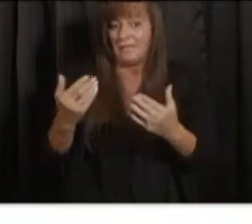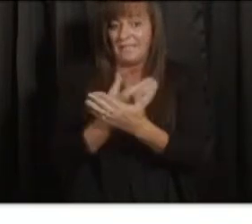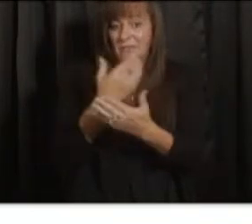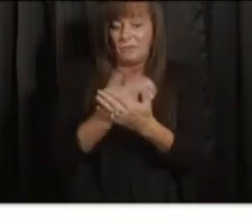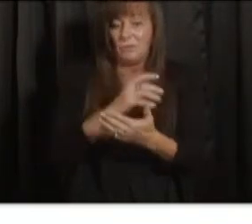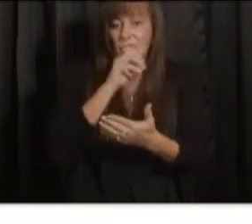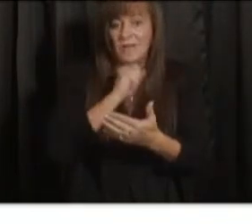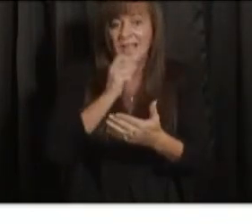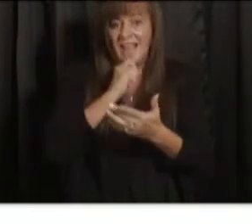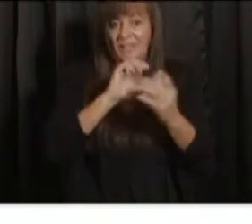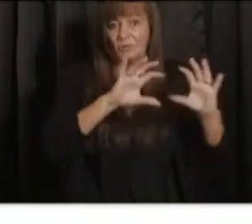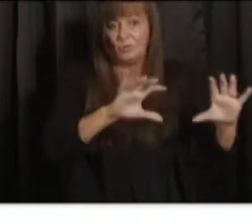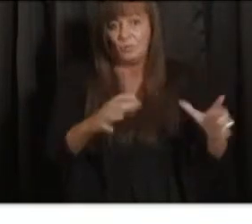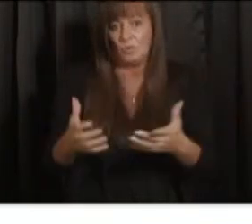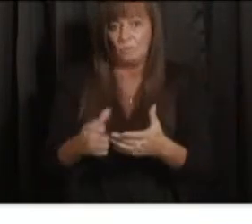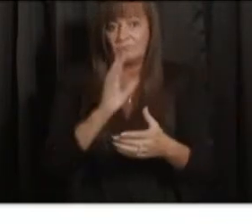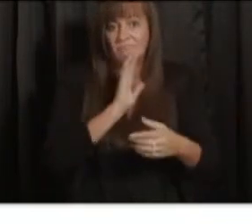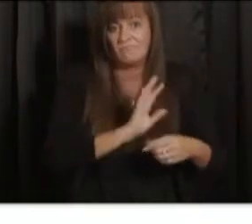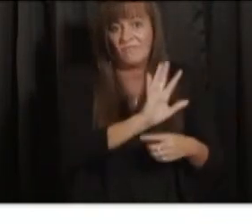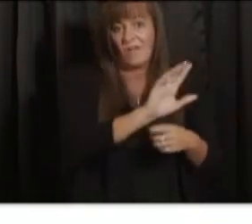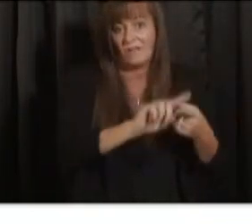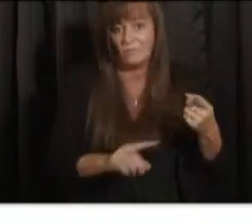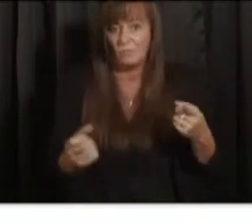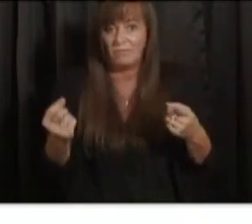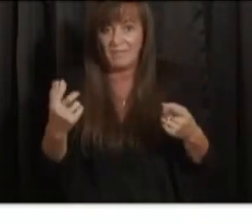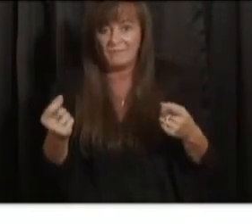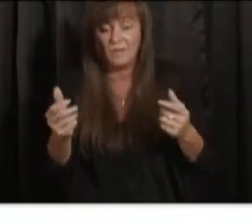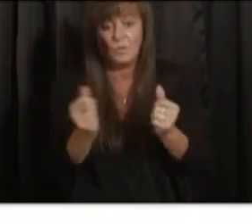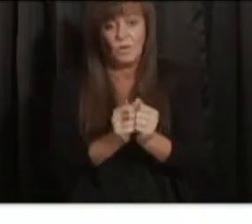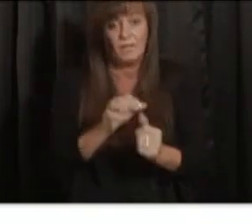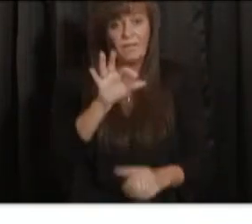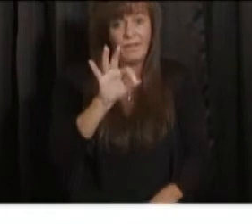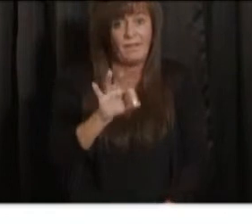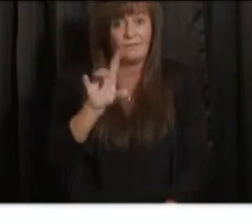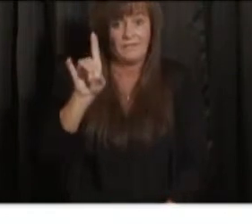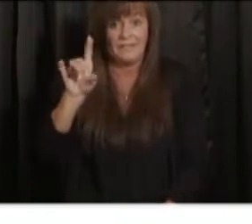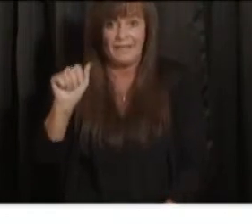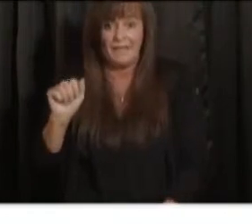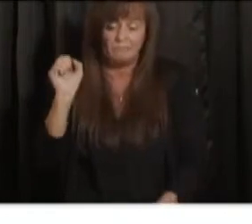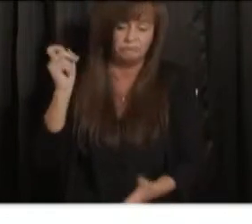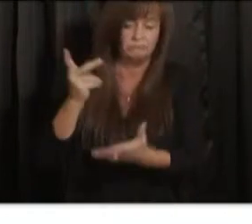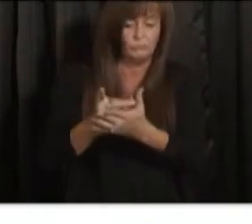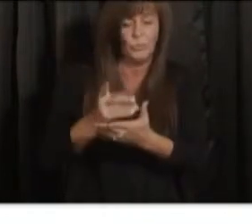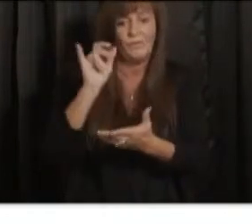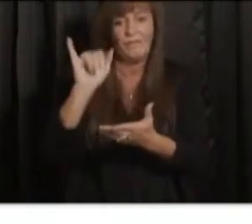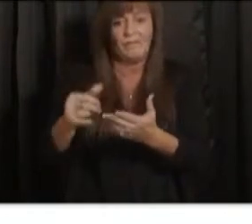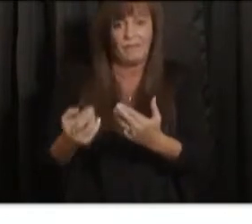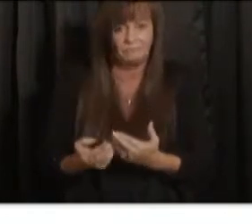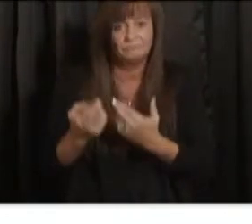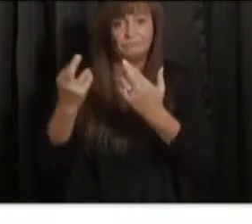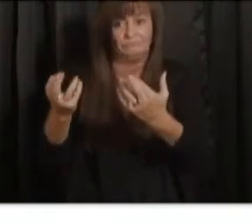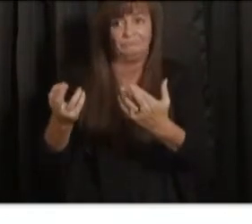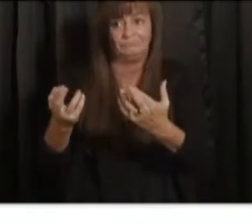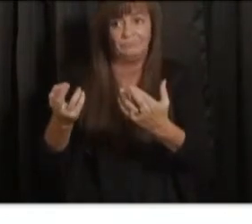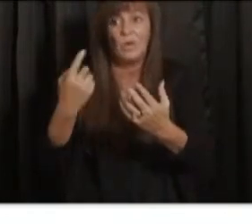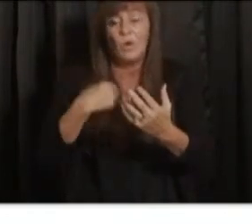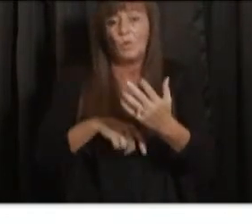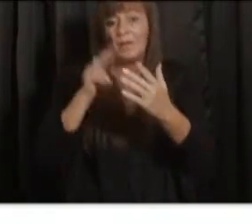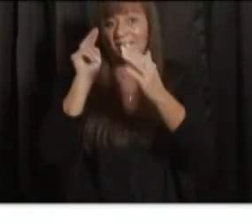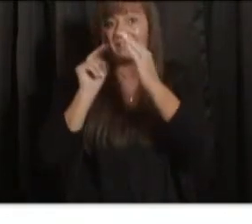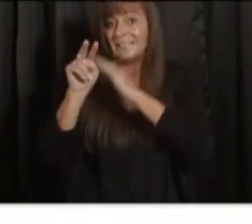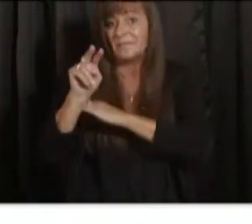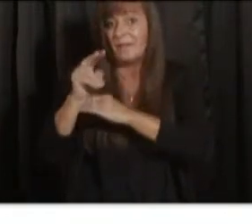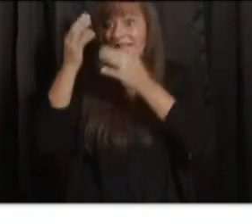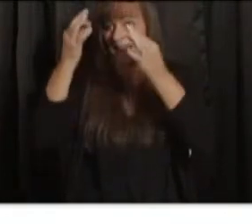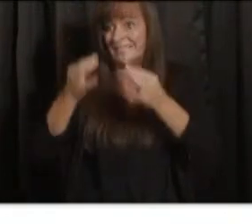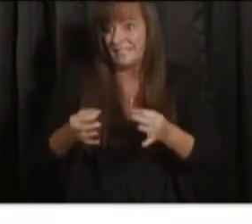group. With the FDA approving that recommendation, we anticipate that decision